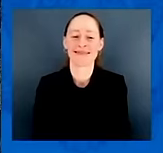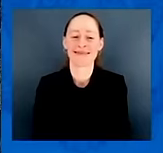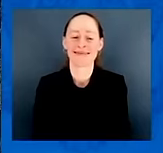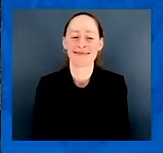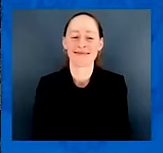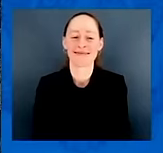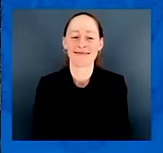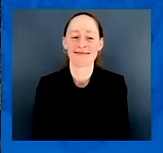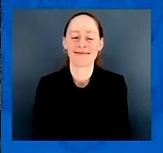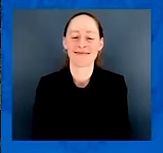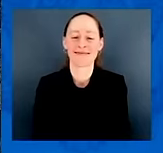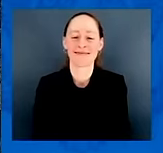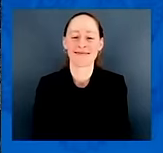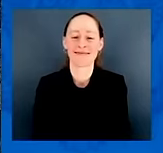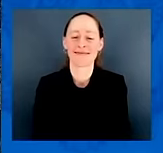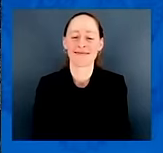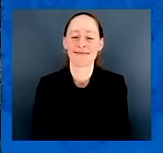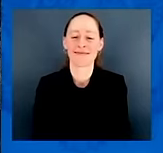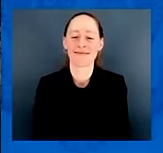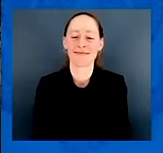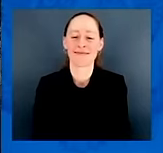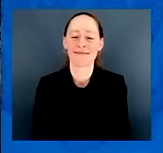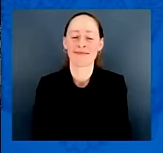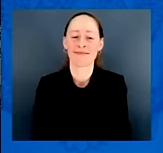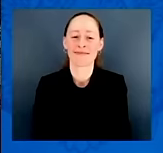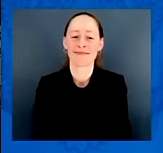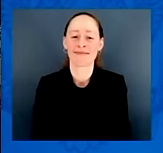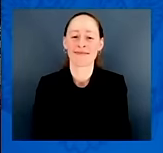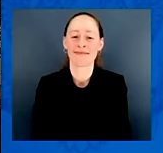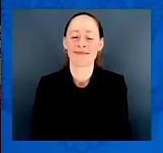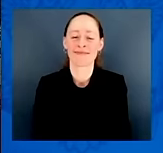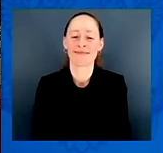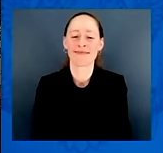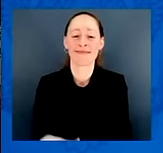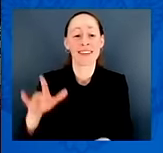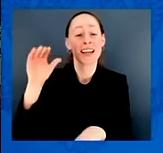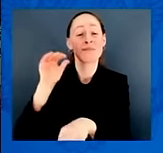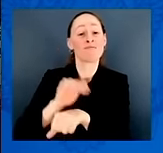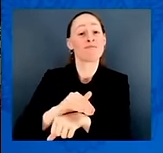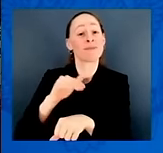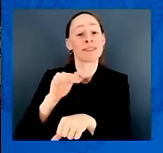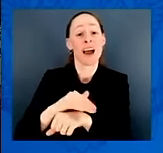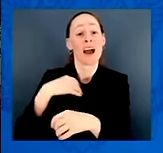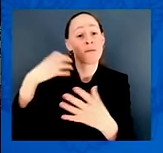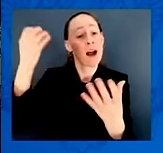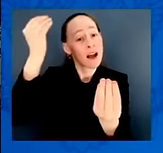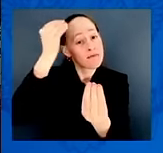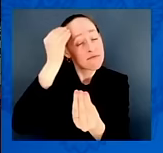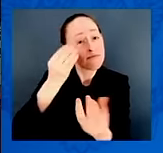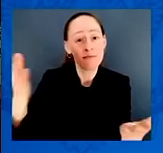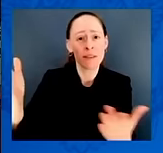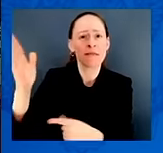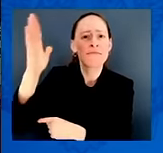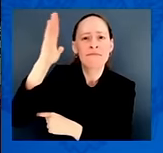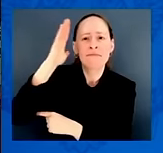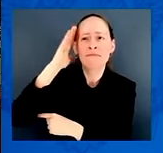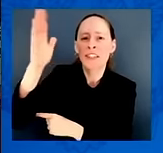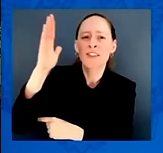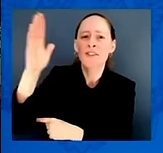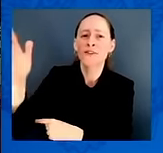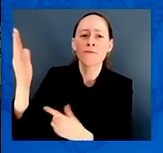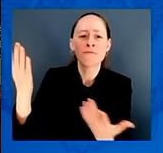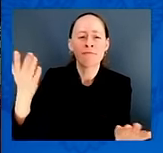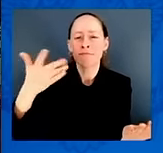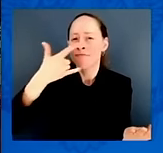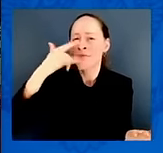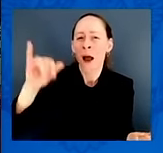Tonight. 4 more years. Tonight, I want to talk about the future of possibilities. Heck no. That we can build together.